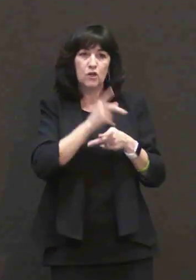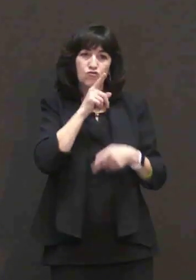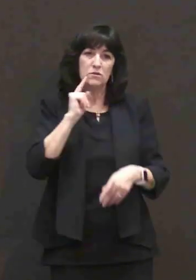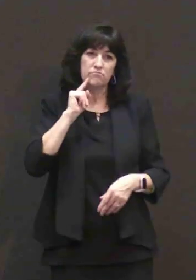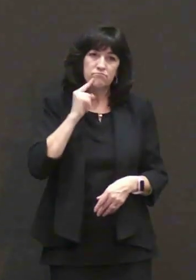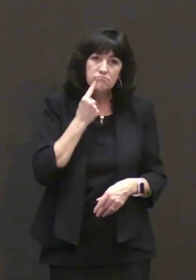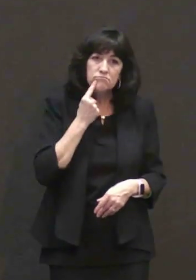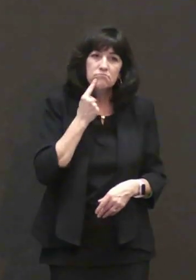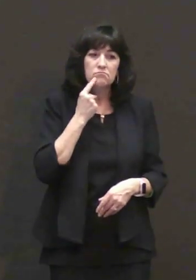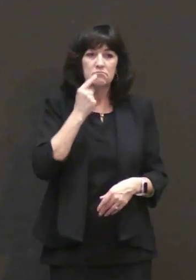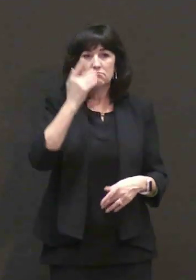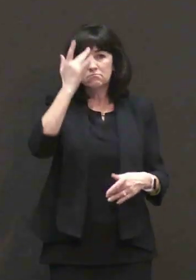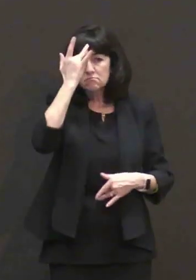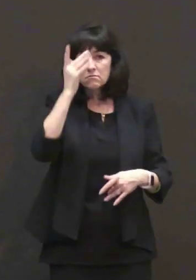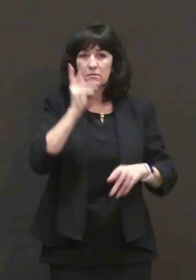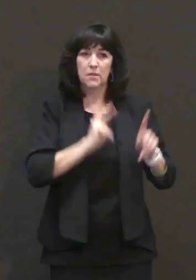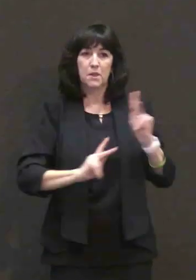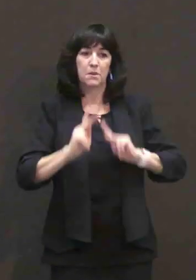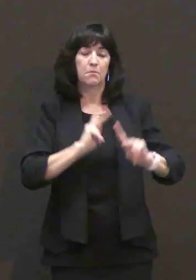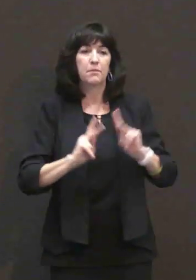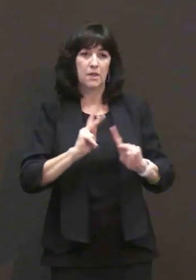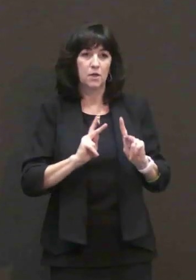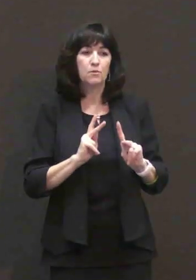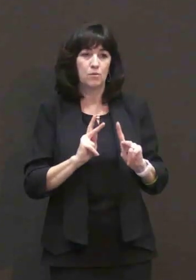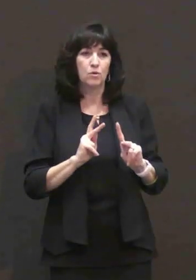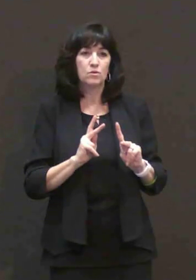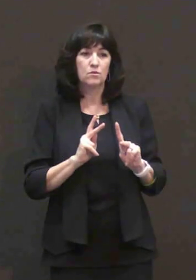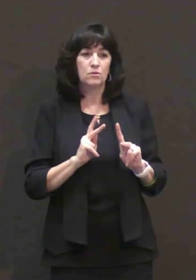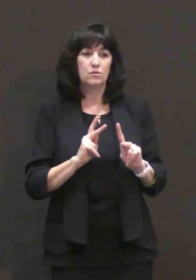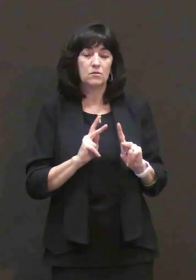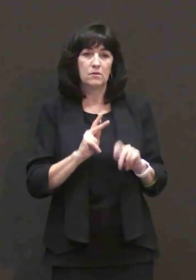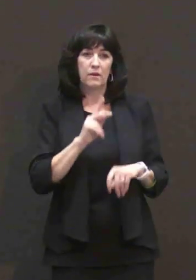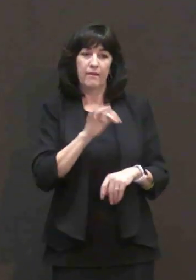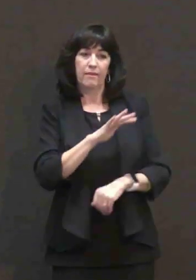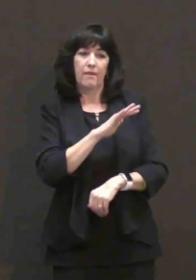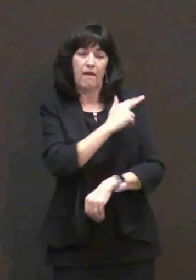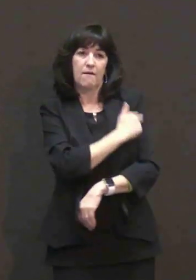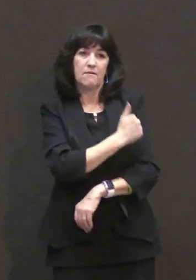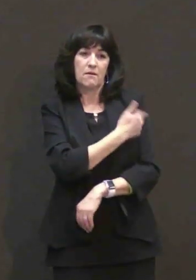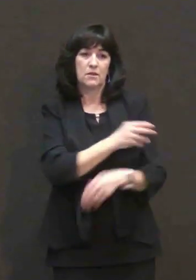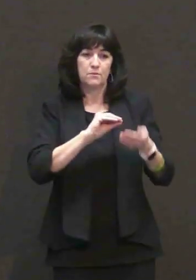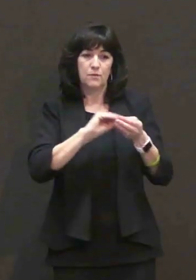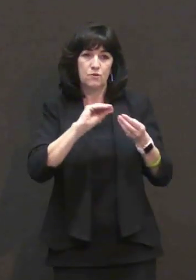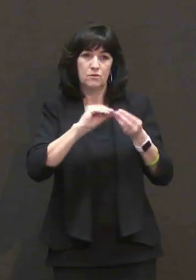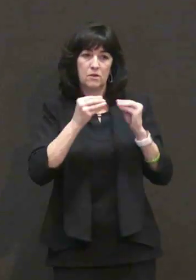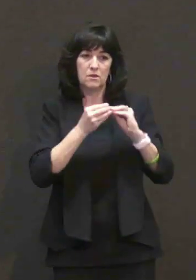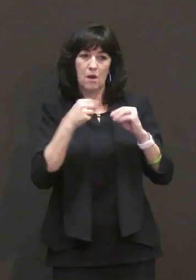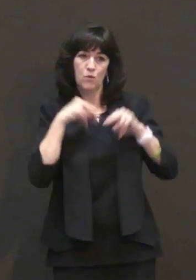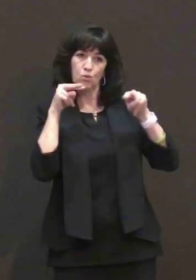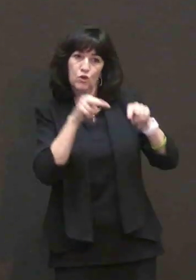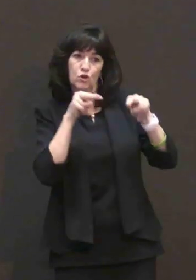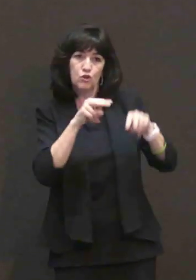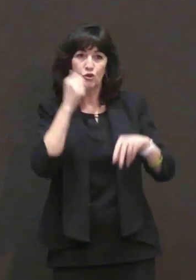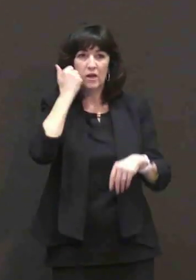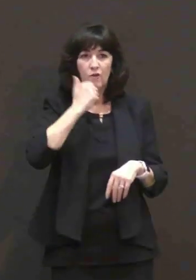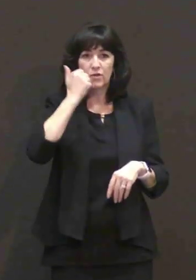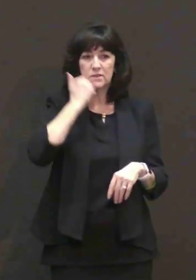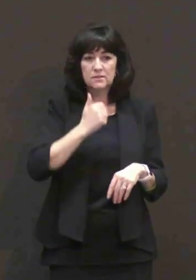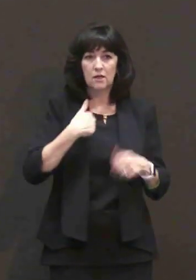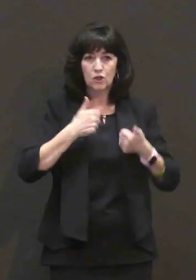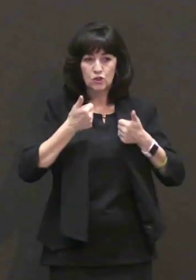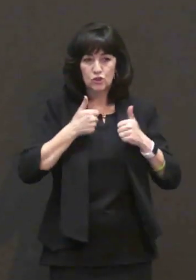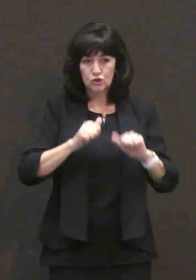the sickest patients. And so that hospitalization number we look at every day, try to predict where it's